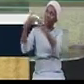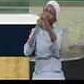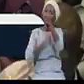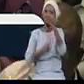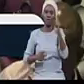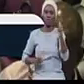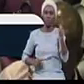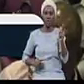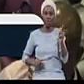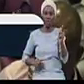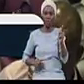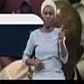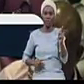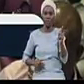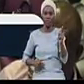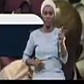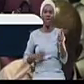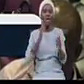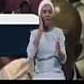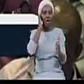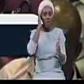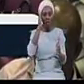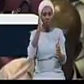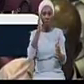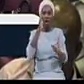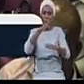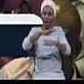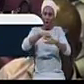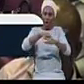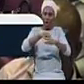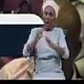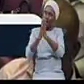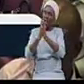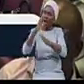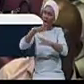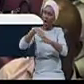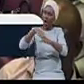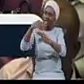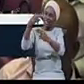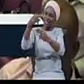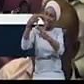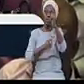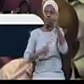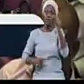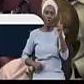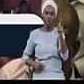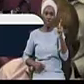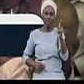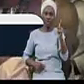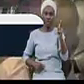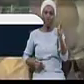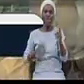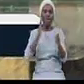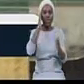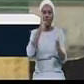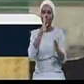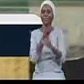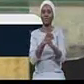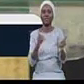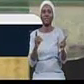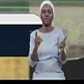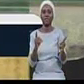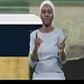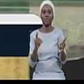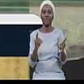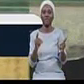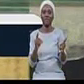Lord shall call on the name of the Lord shall be delivered.